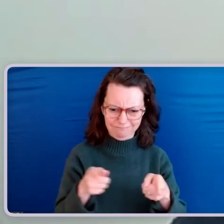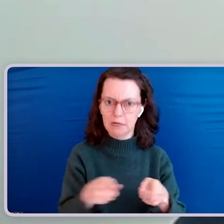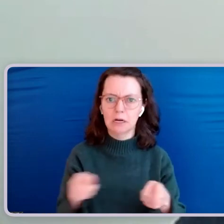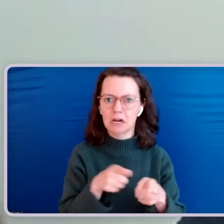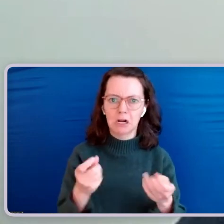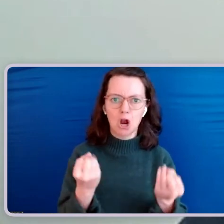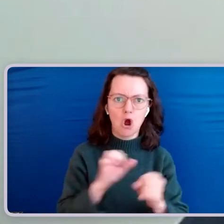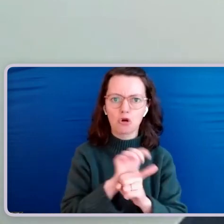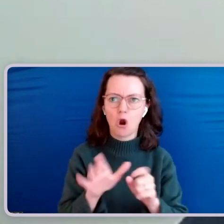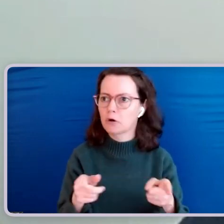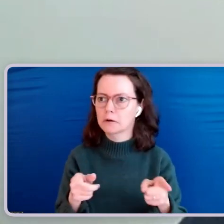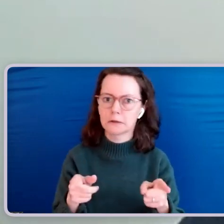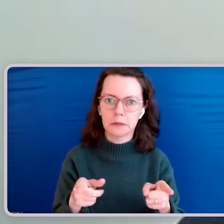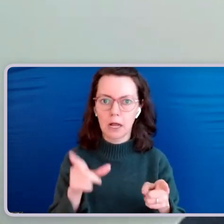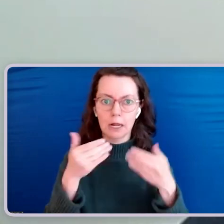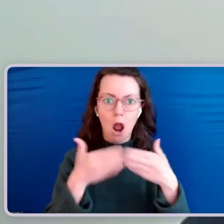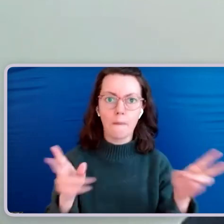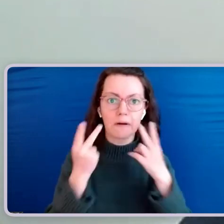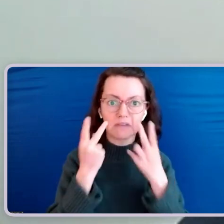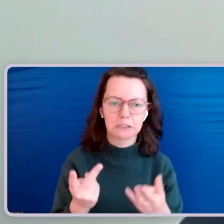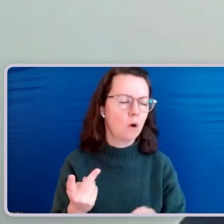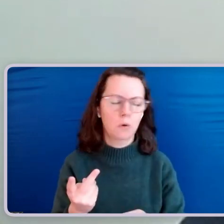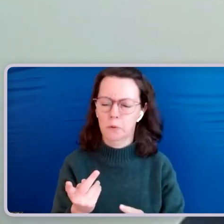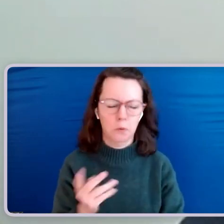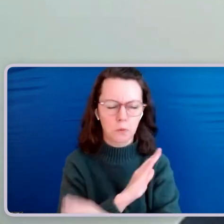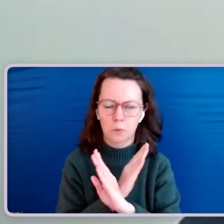visiting restrictions were still in place.